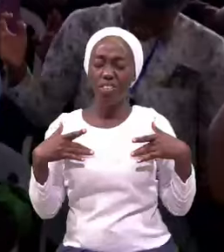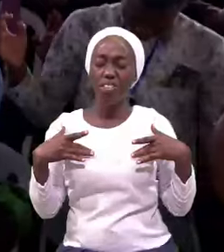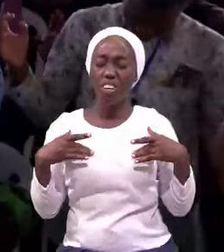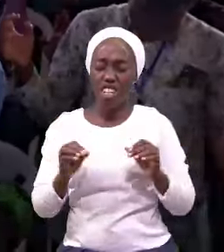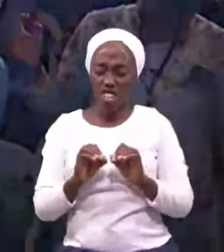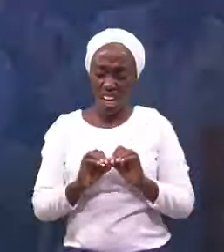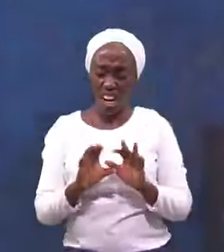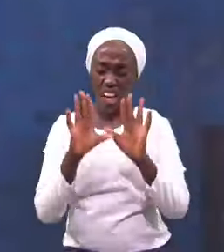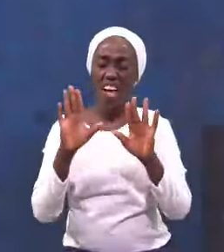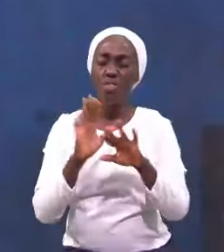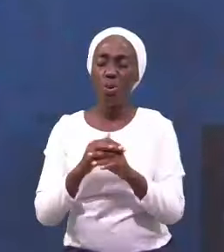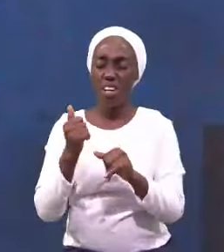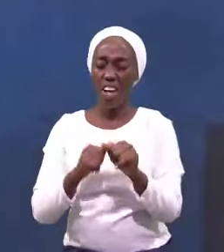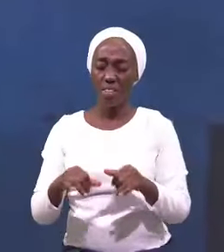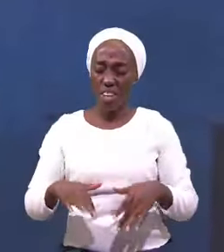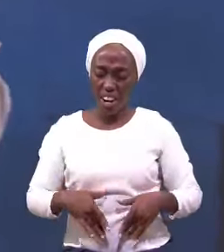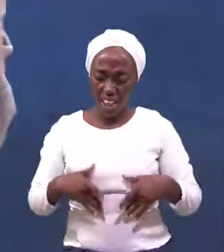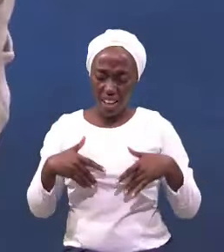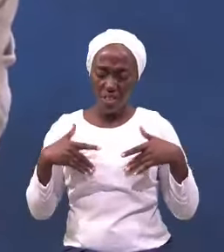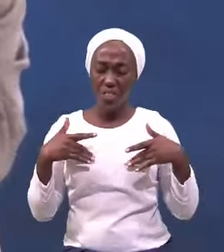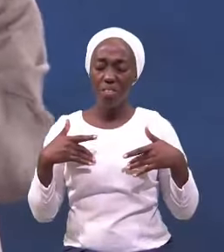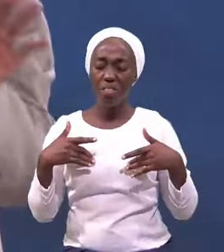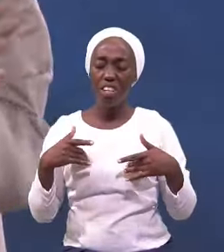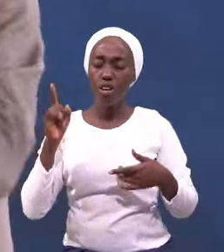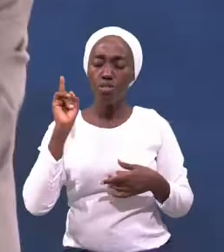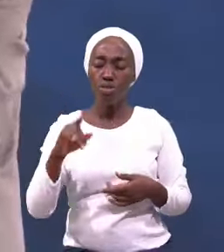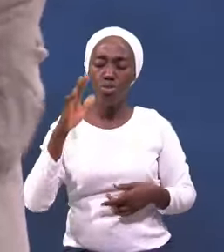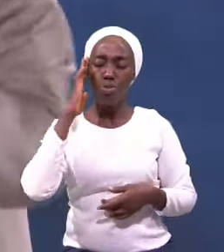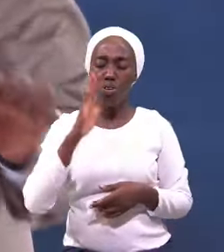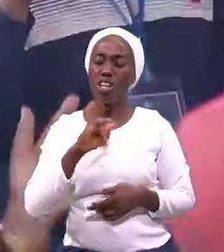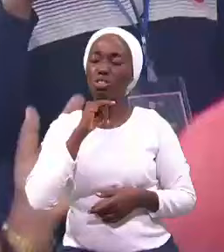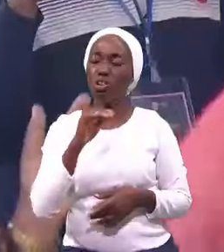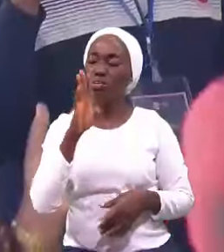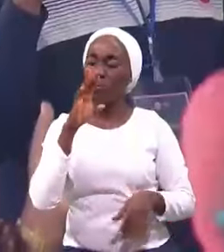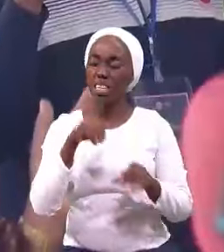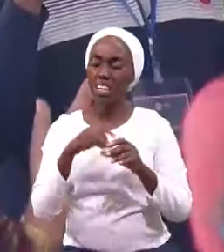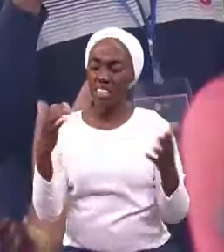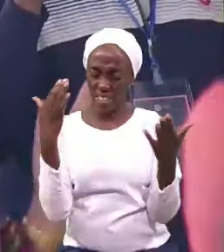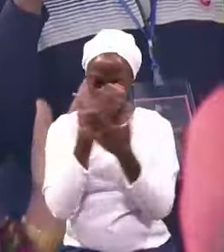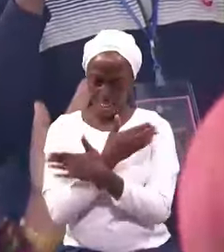Illumination for every life. You will not be in the dark anymore.